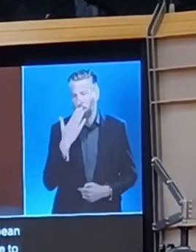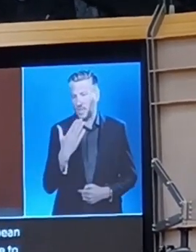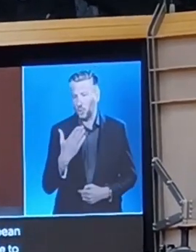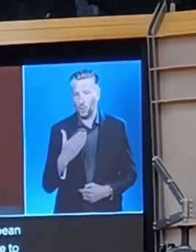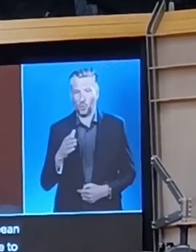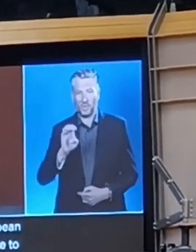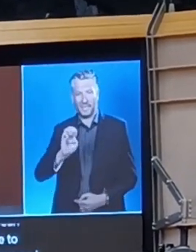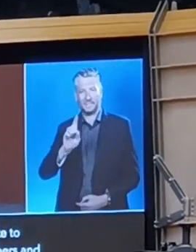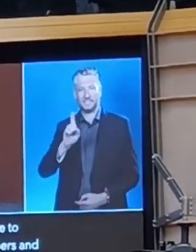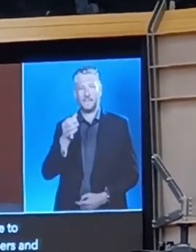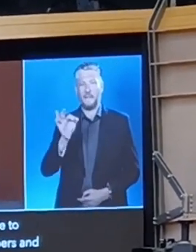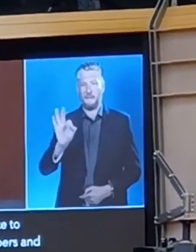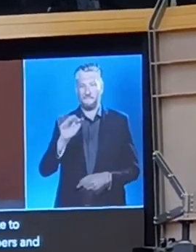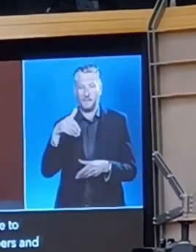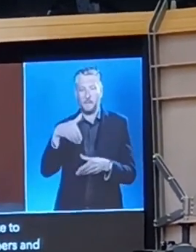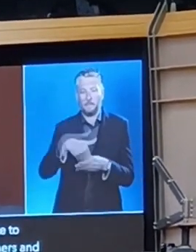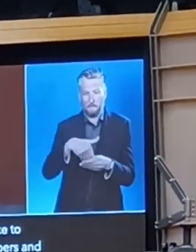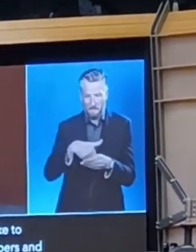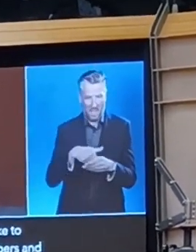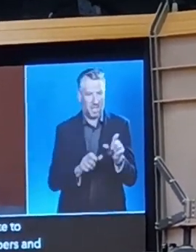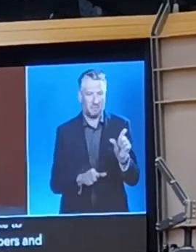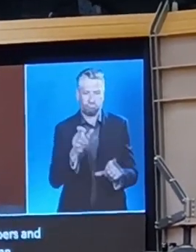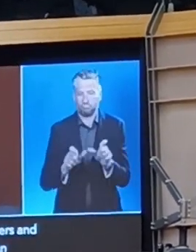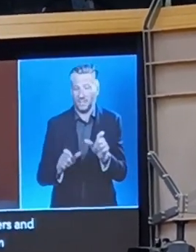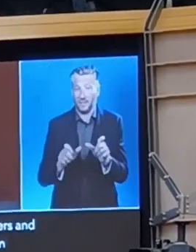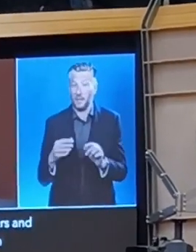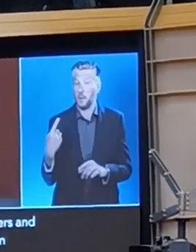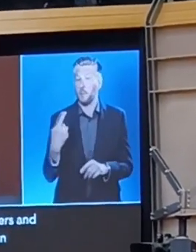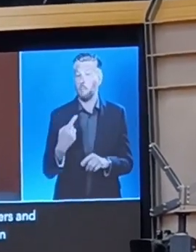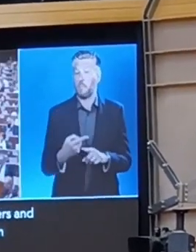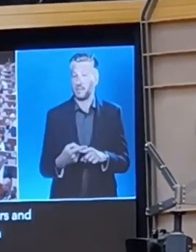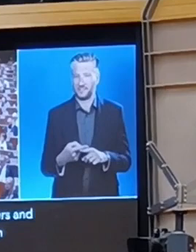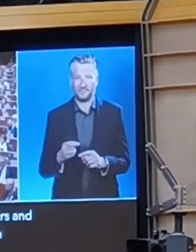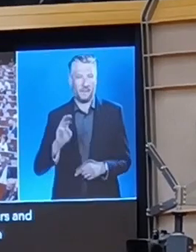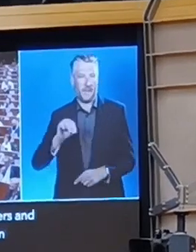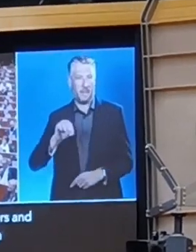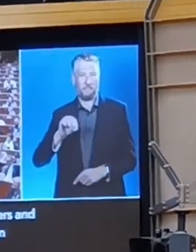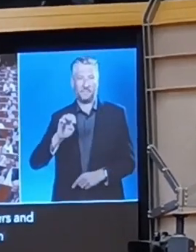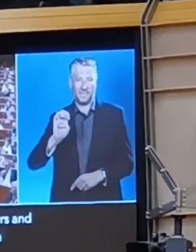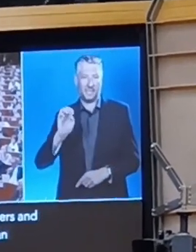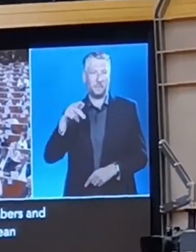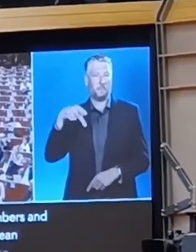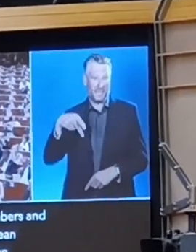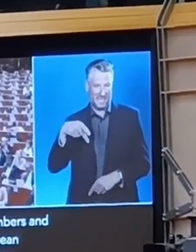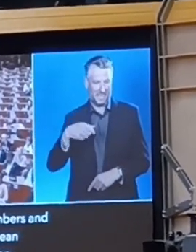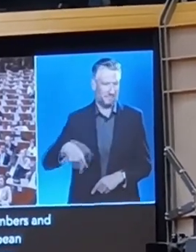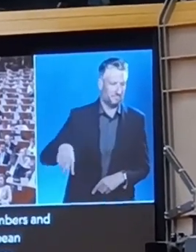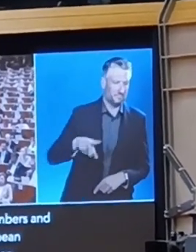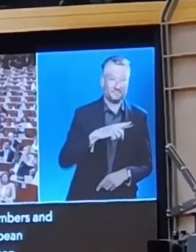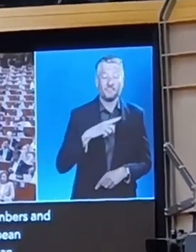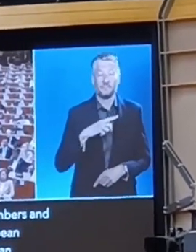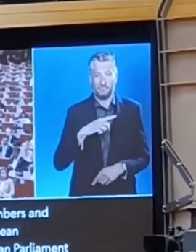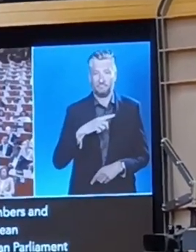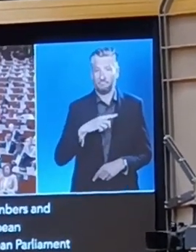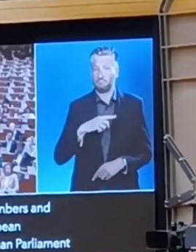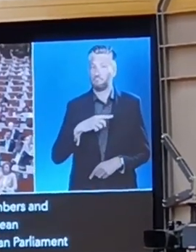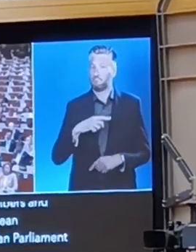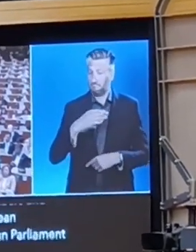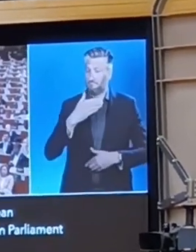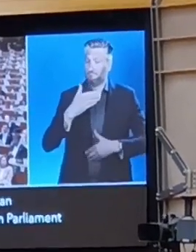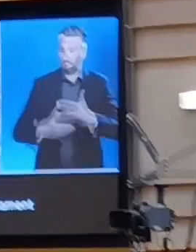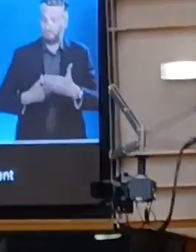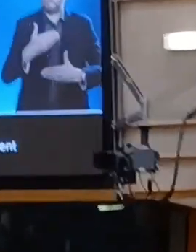the European Parliament for making this European Parliament of Persons